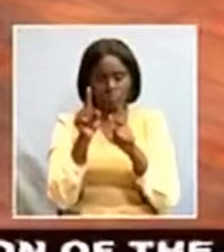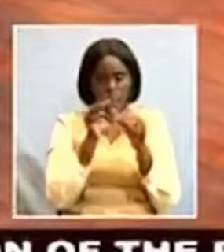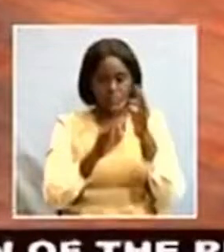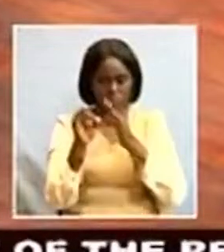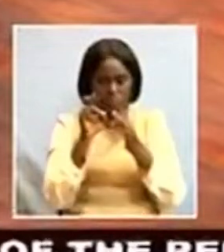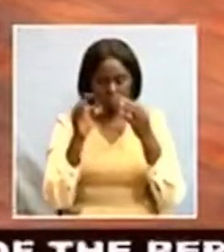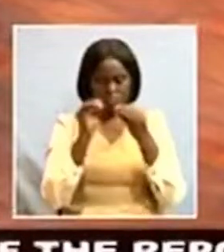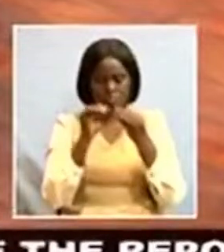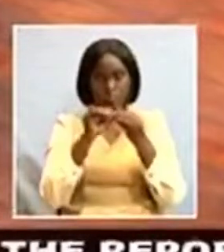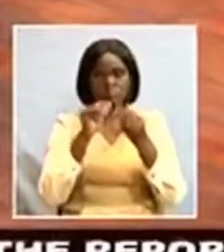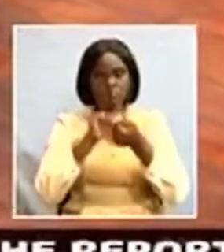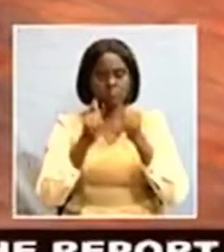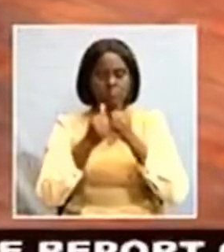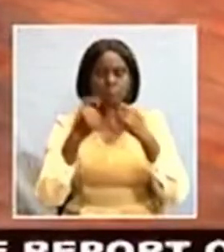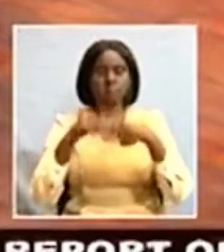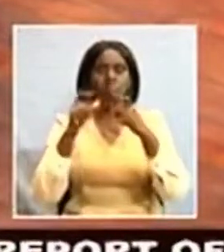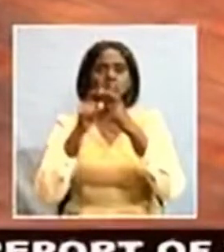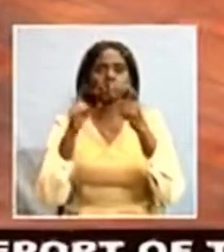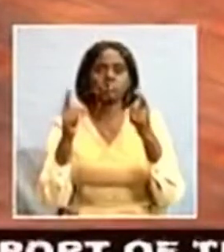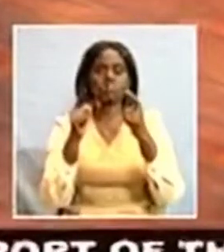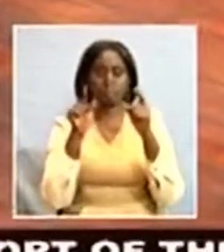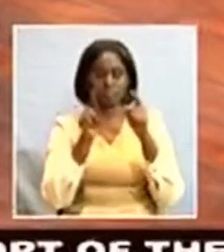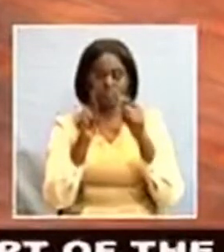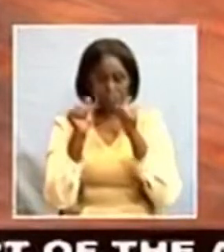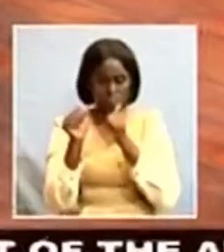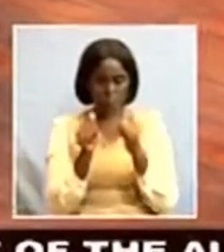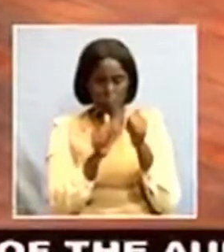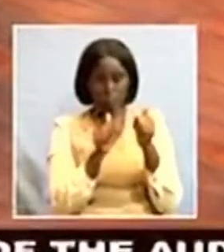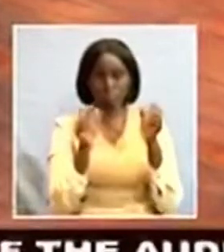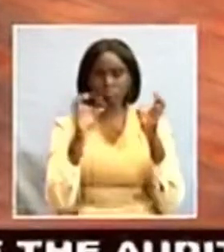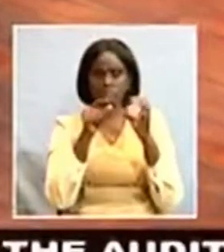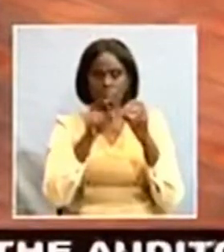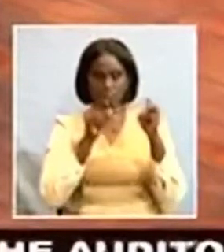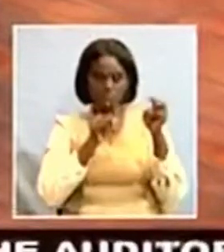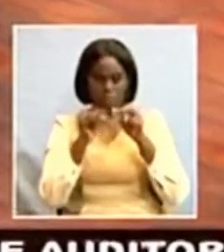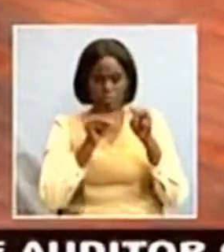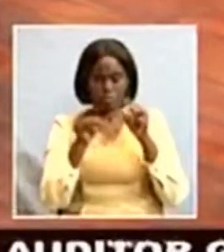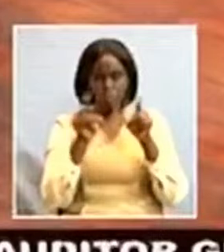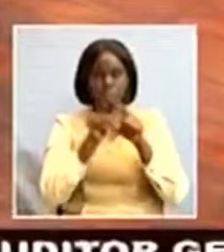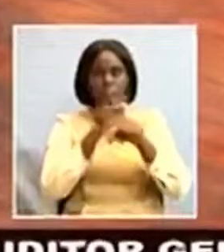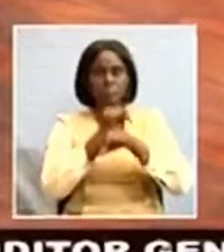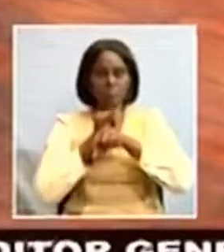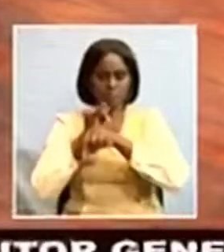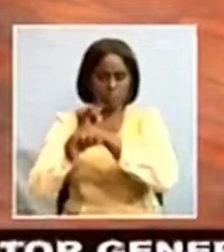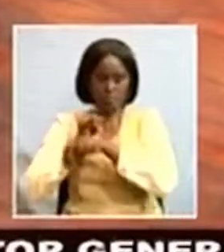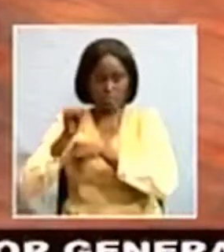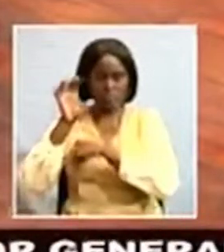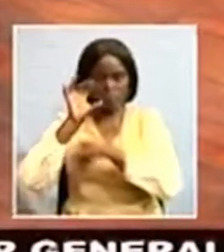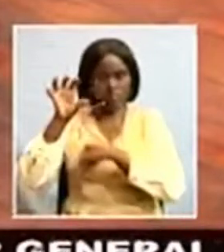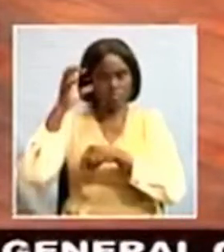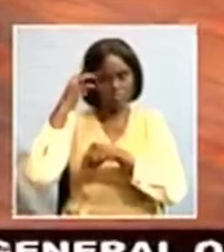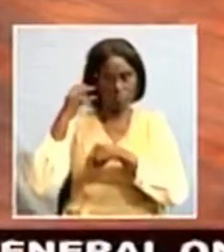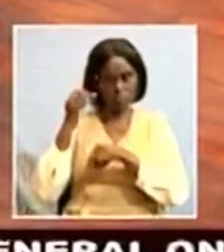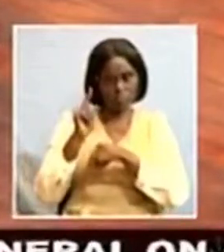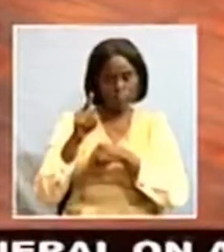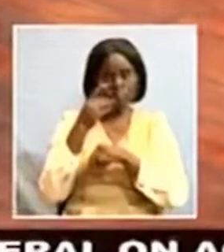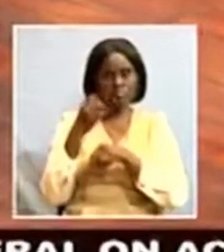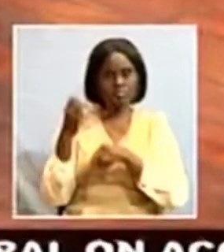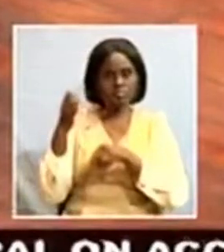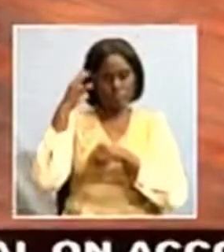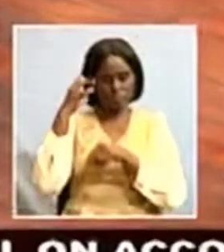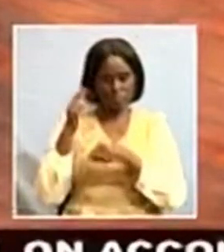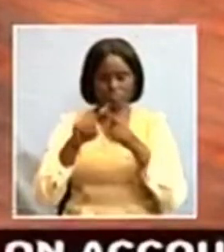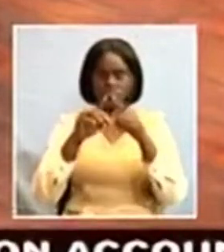attributed to liquidity challenges. Action taken: the council management invited the provincial office equipment officer